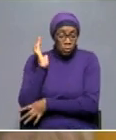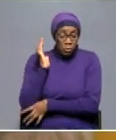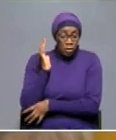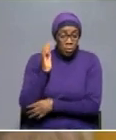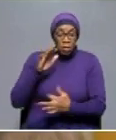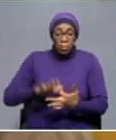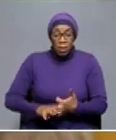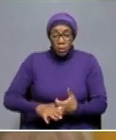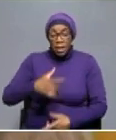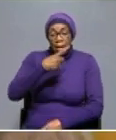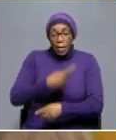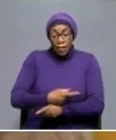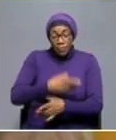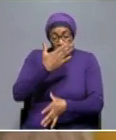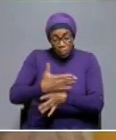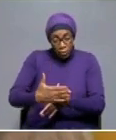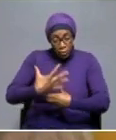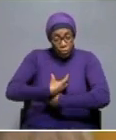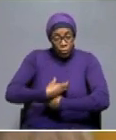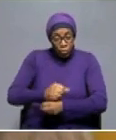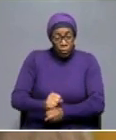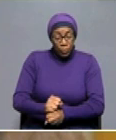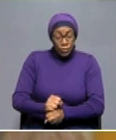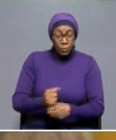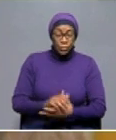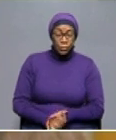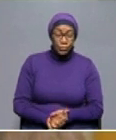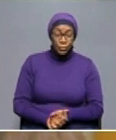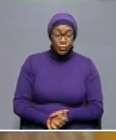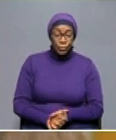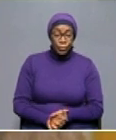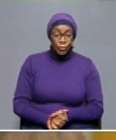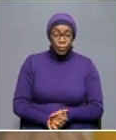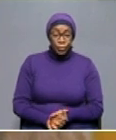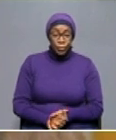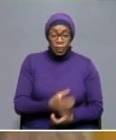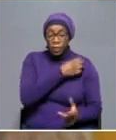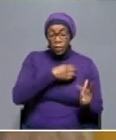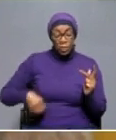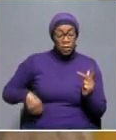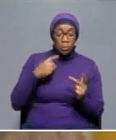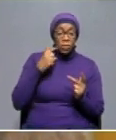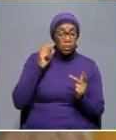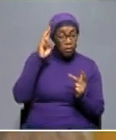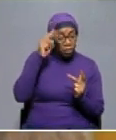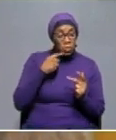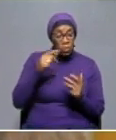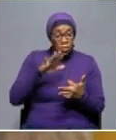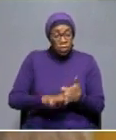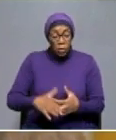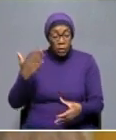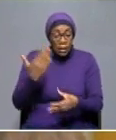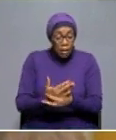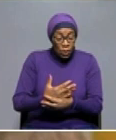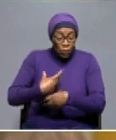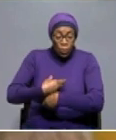been doing, and it was featured a number of new initiatives which put some positive spin on,